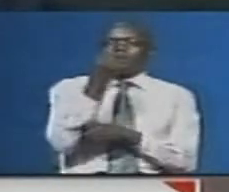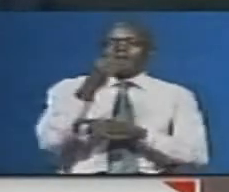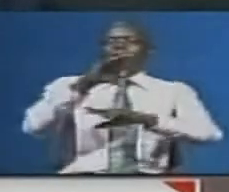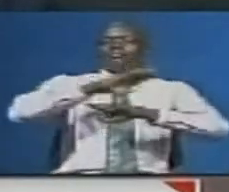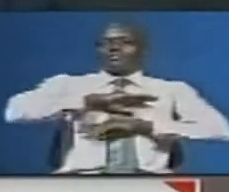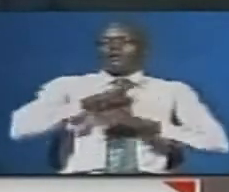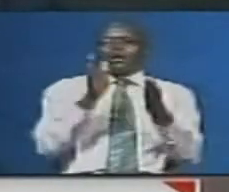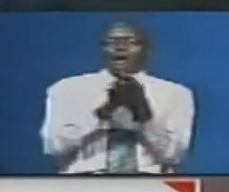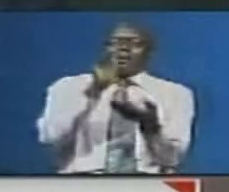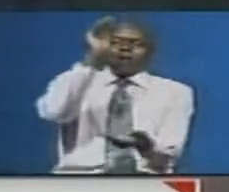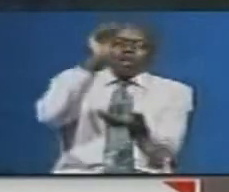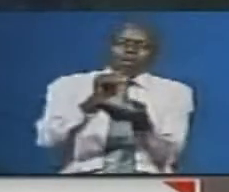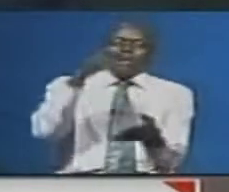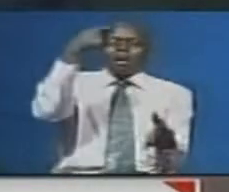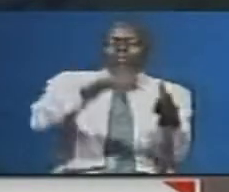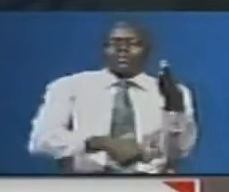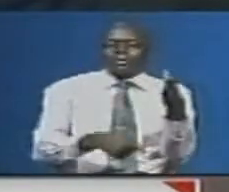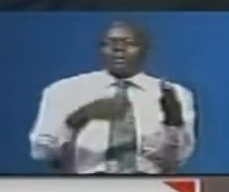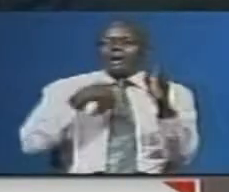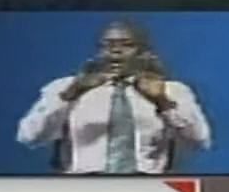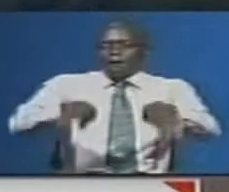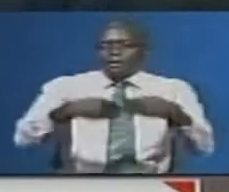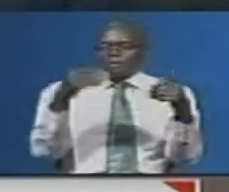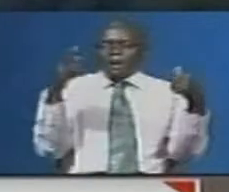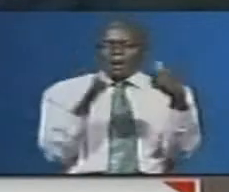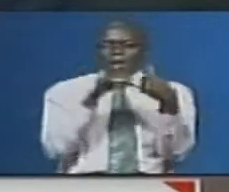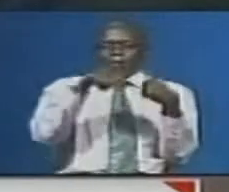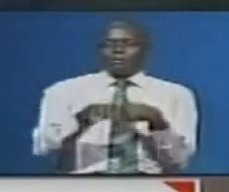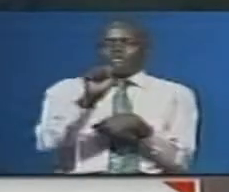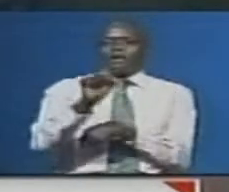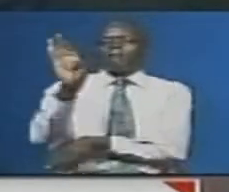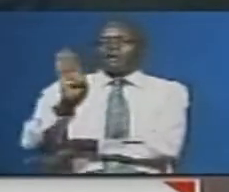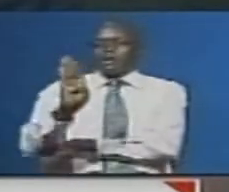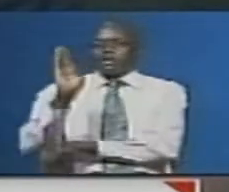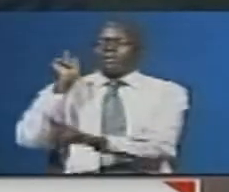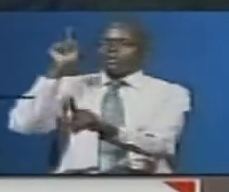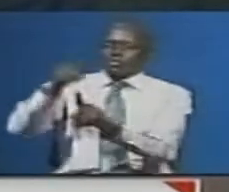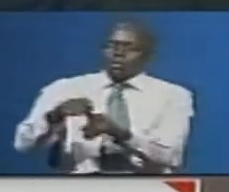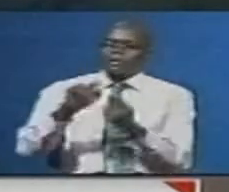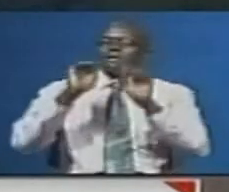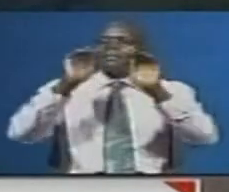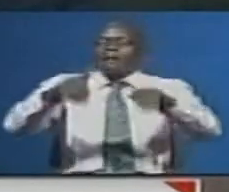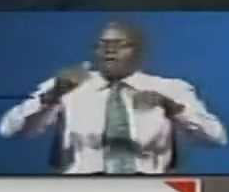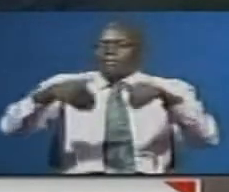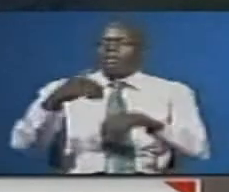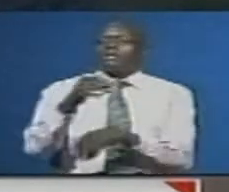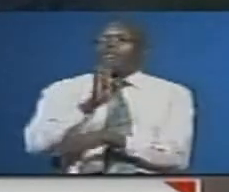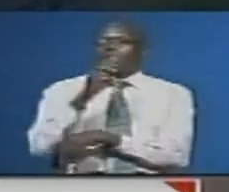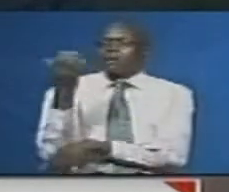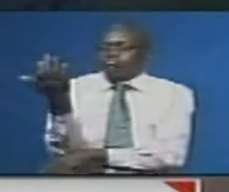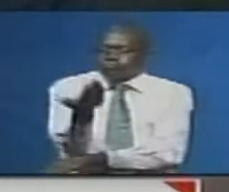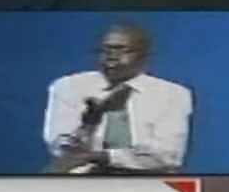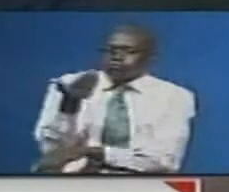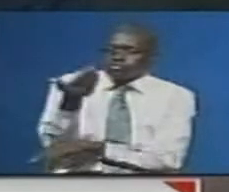lower food prices, I am allocating 9.5 billion Kenya shillings towards the ongoing irrigation projects. This